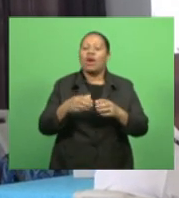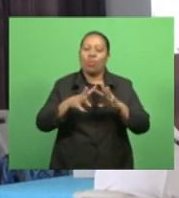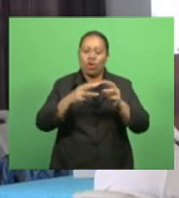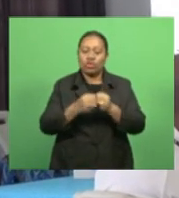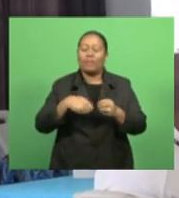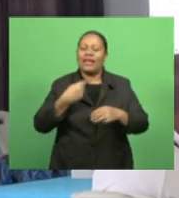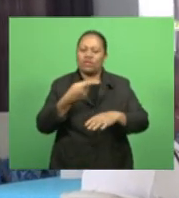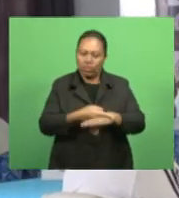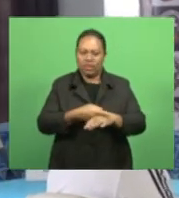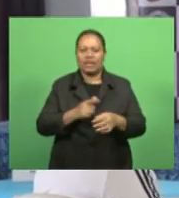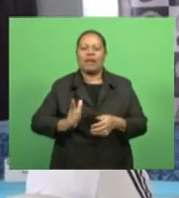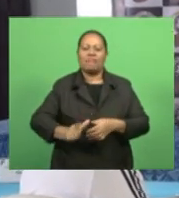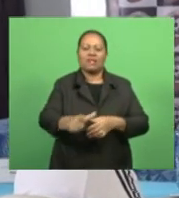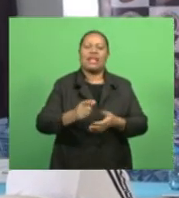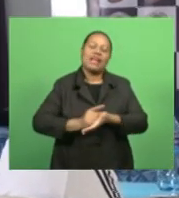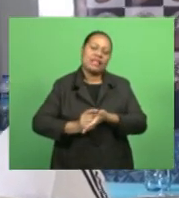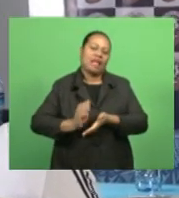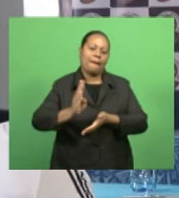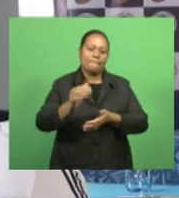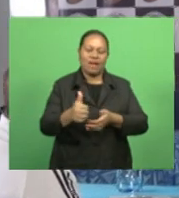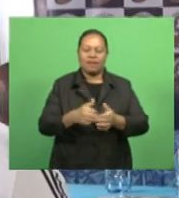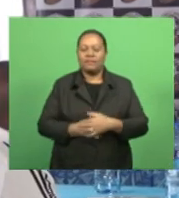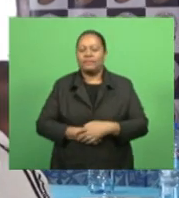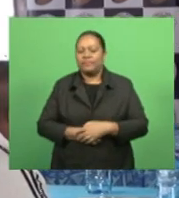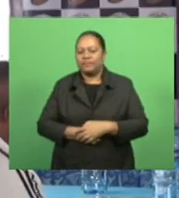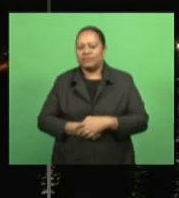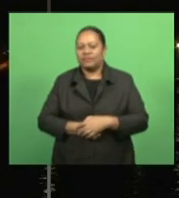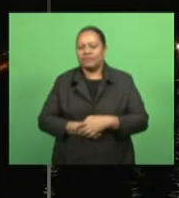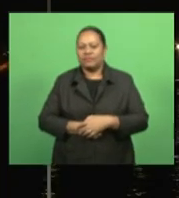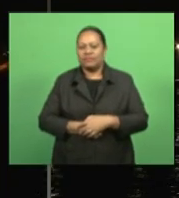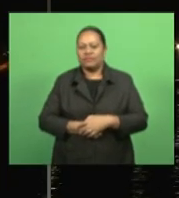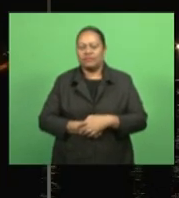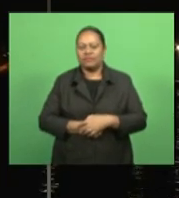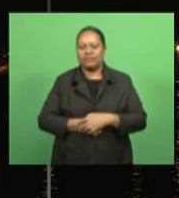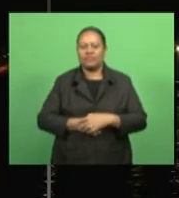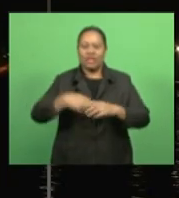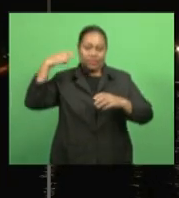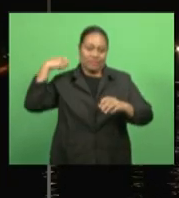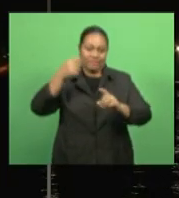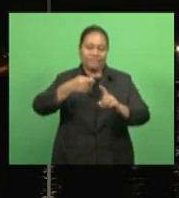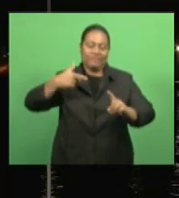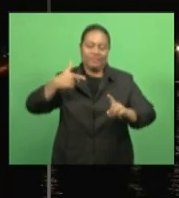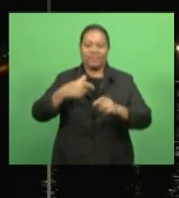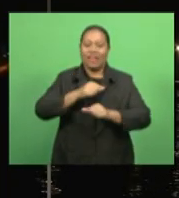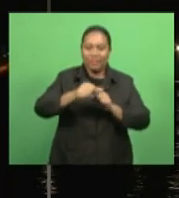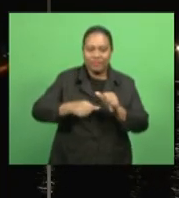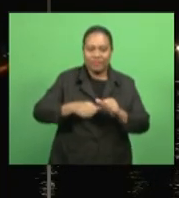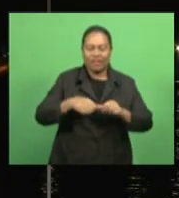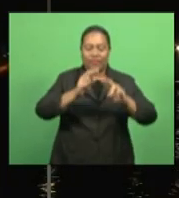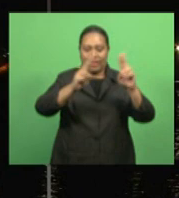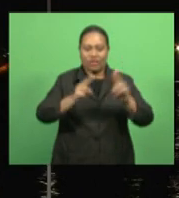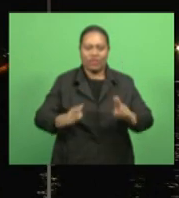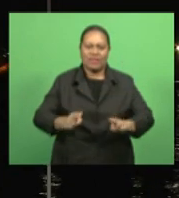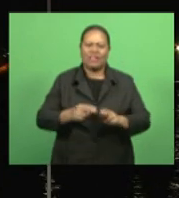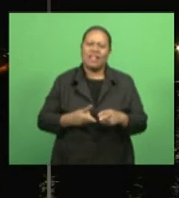week and later in Ba. Karlini Tavi, FBC Sports. Archery Fiji Federation has lodged their